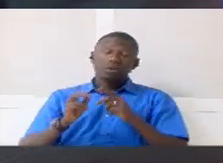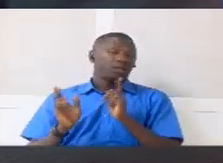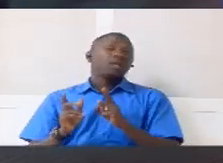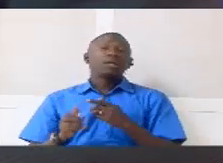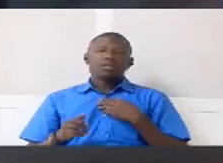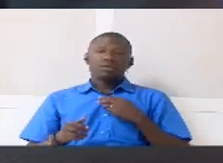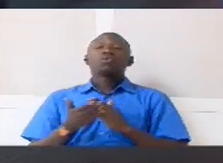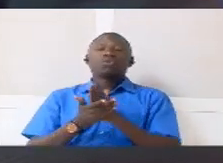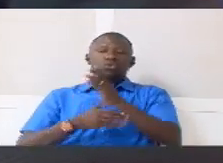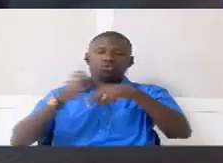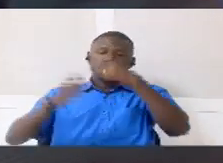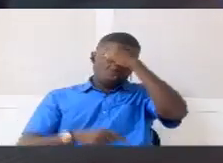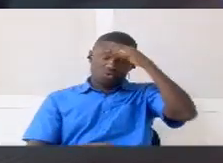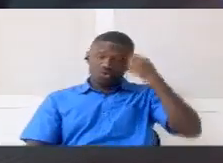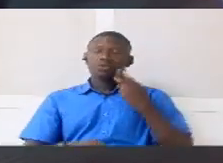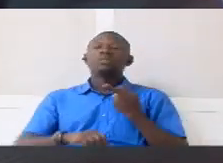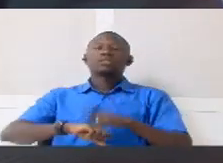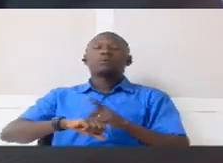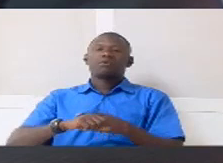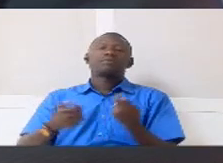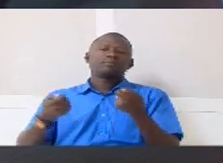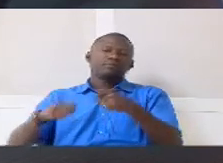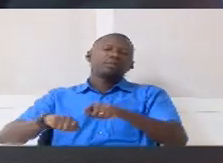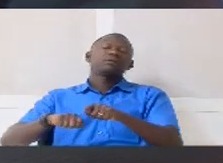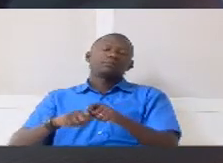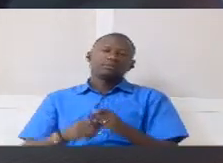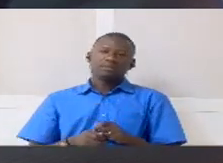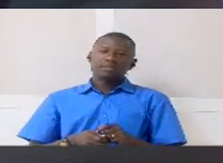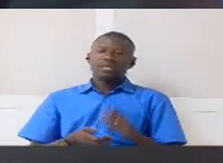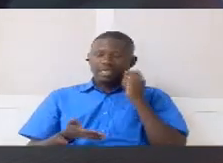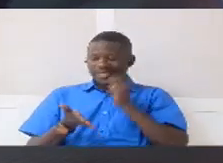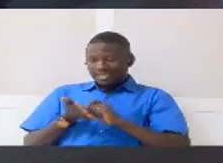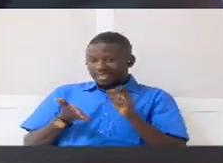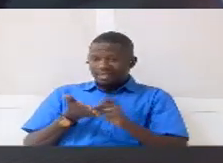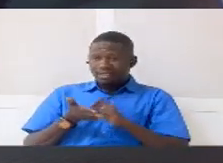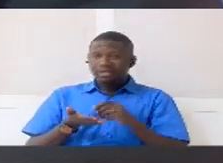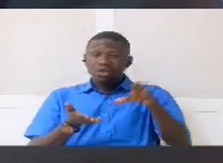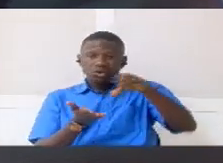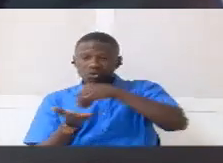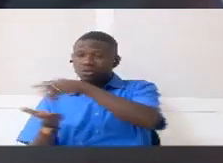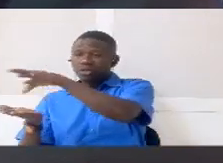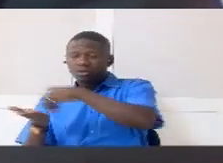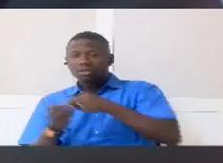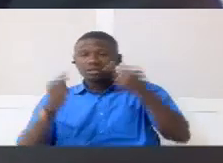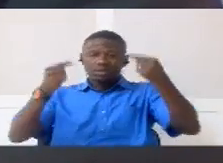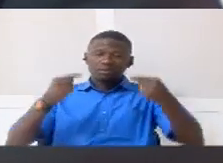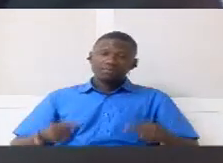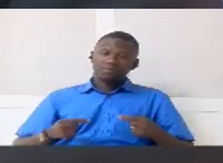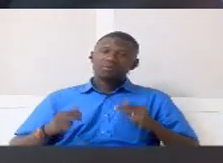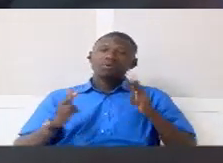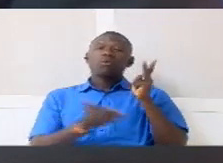the lockdown, registering and collecting statements from witnesses and offering